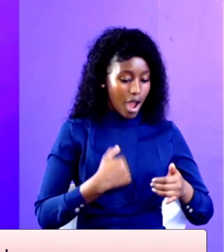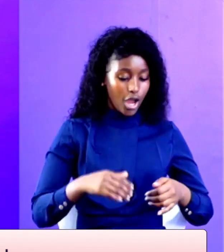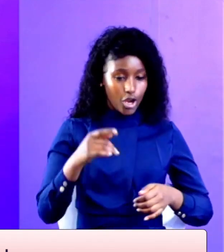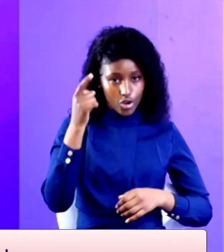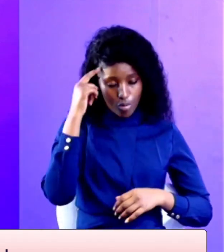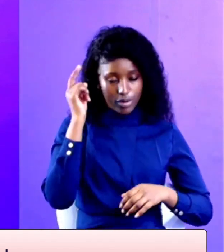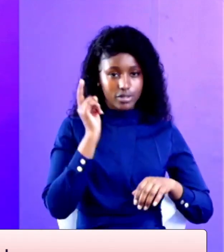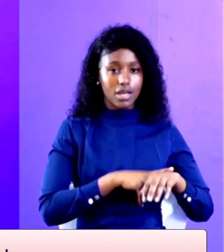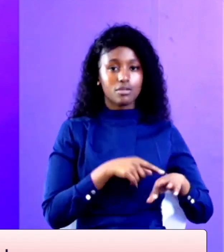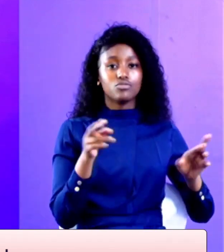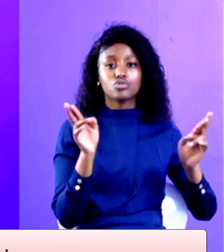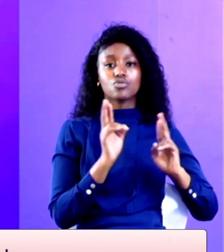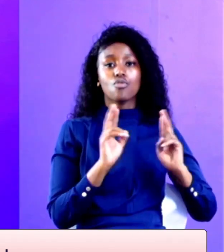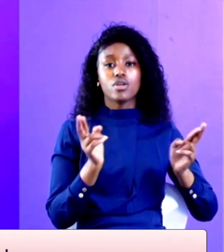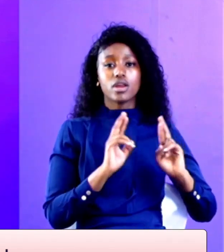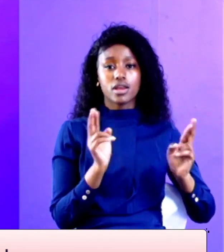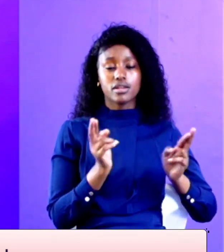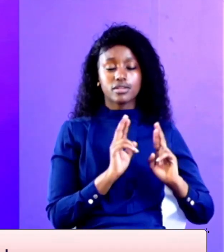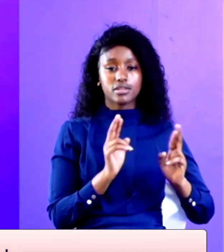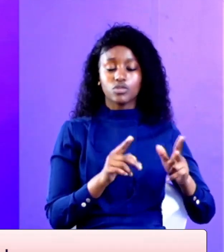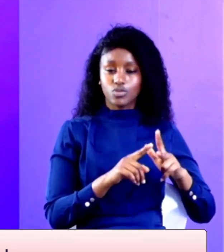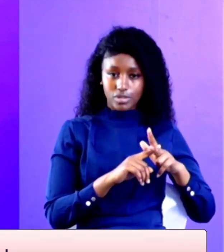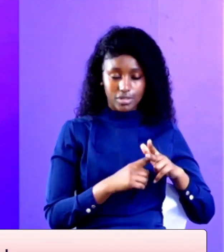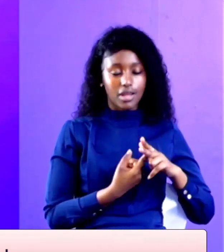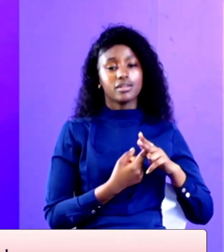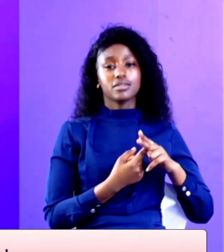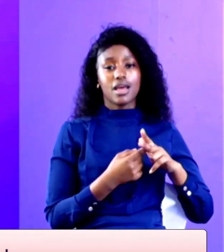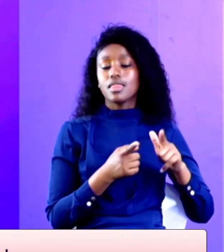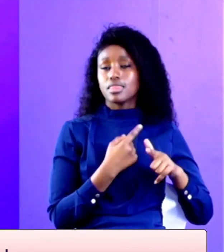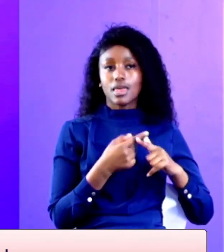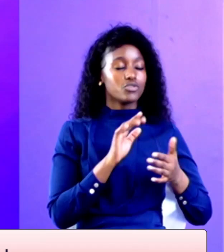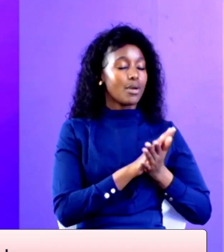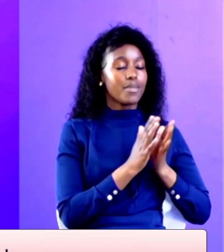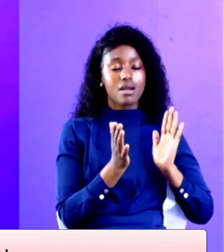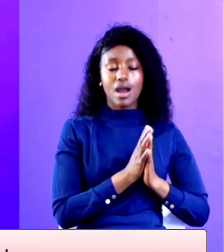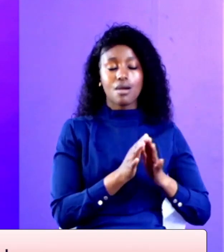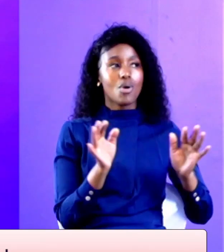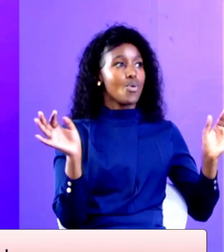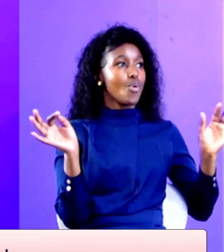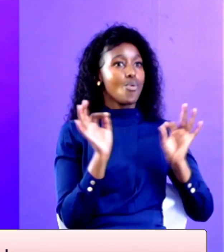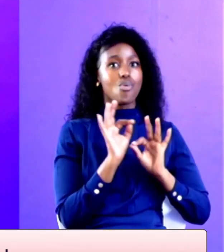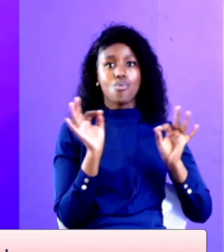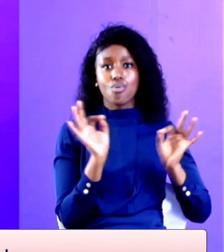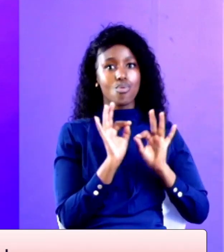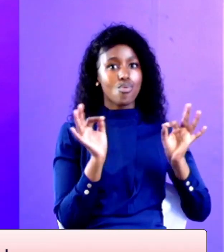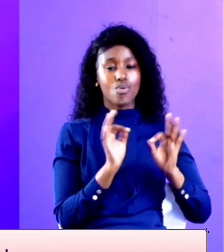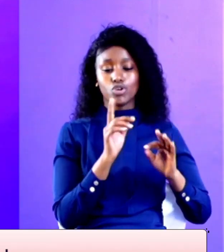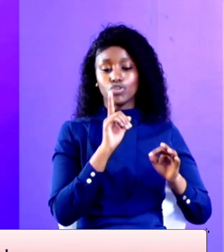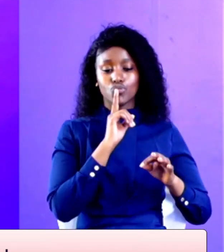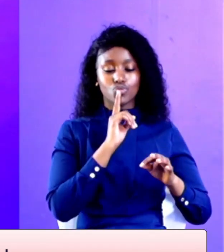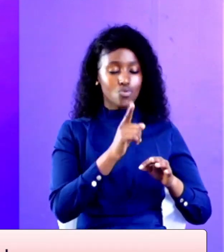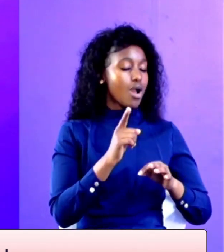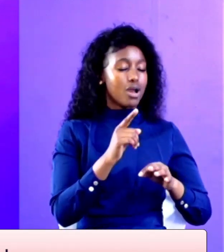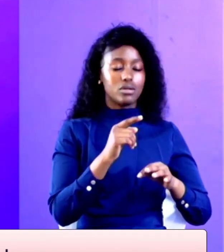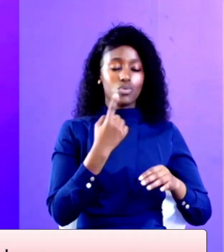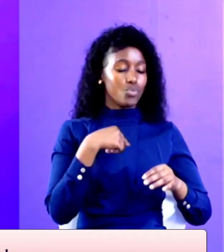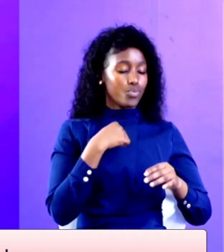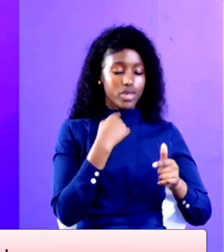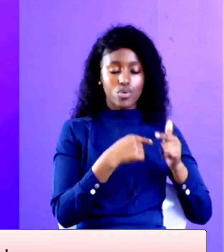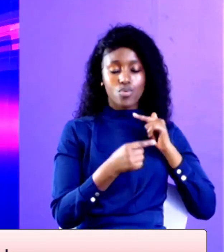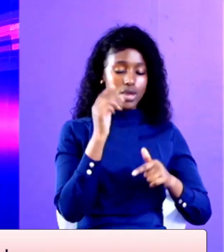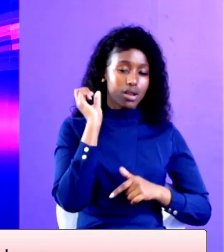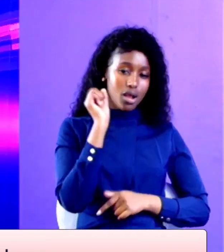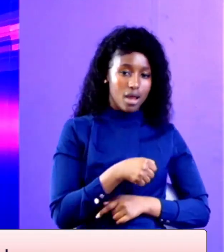like Victor Gyökeres, we mean we are bad. We are back to win it again. So do you know, if